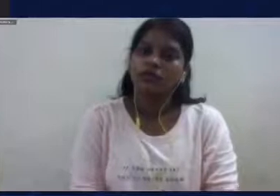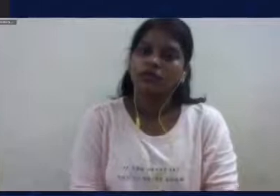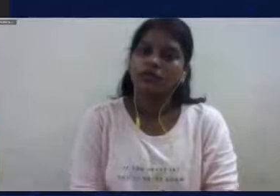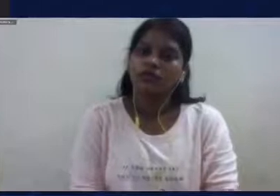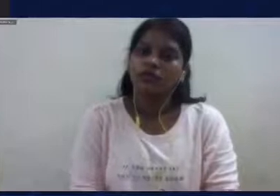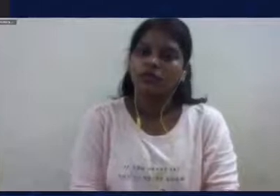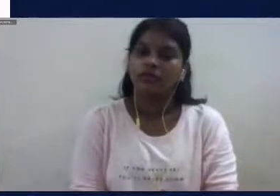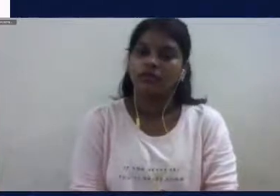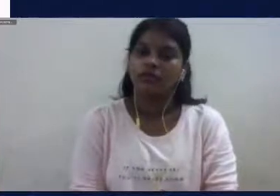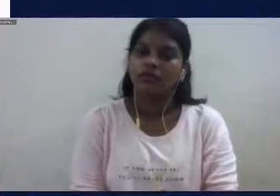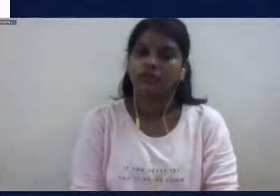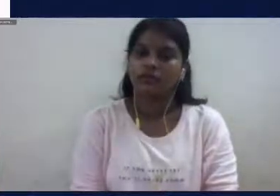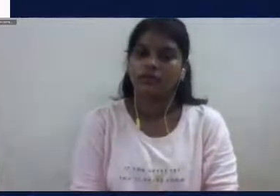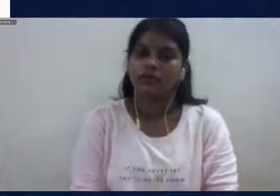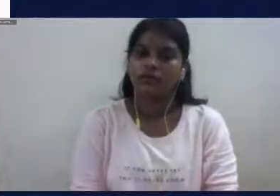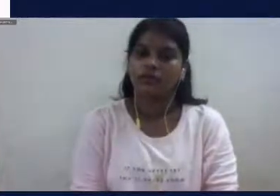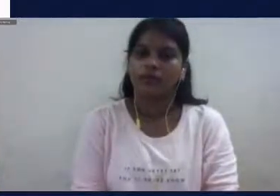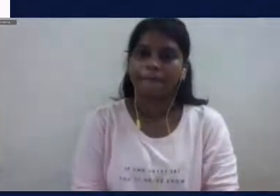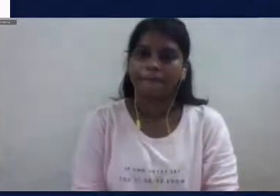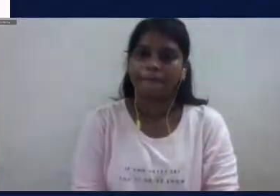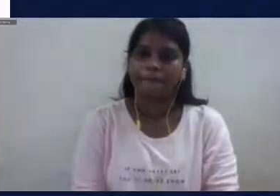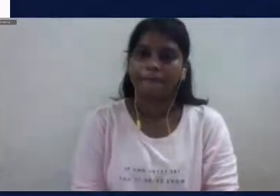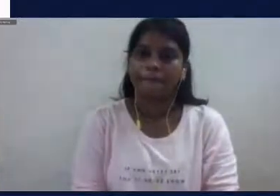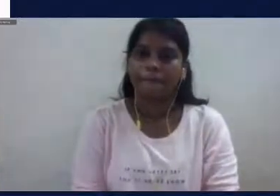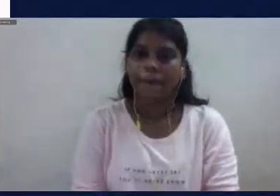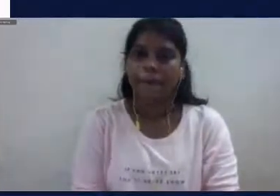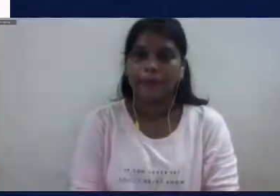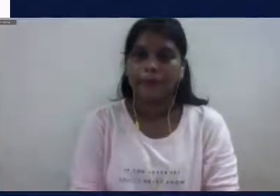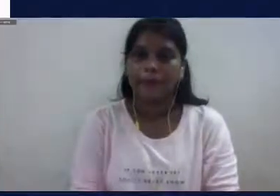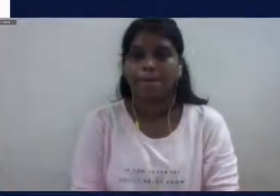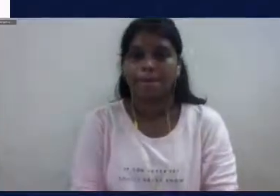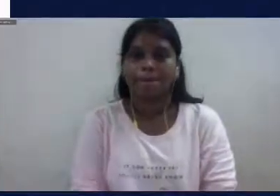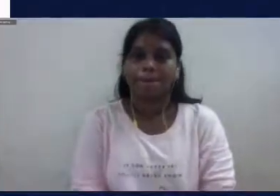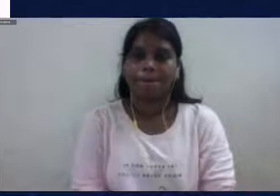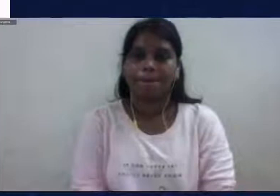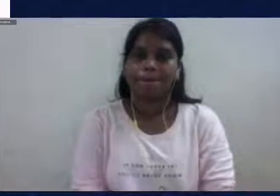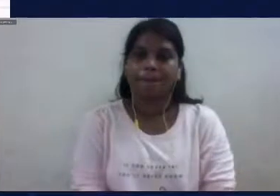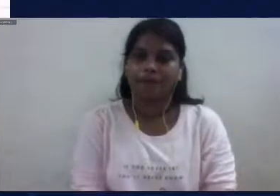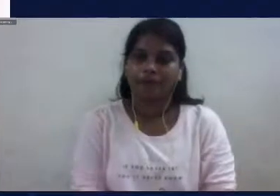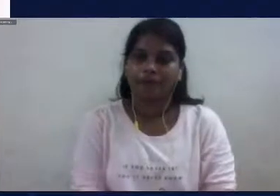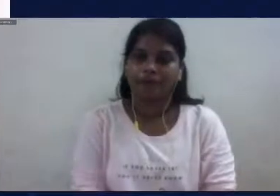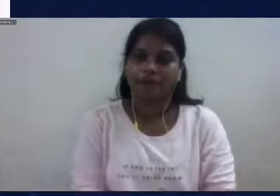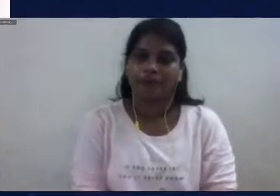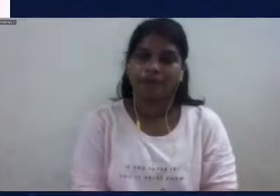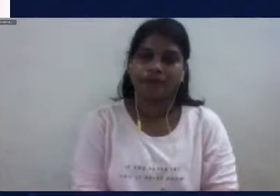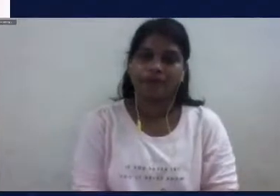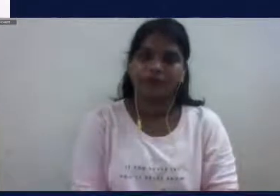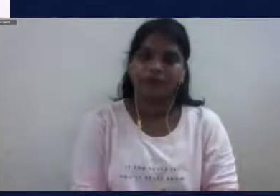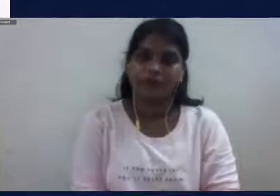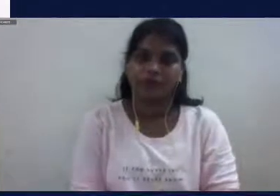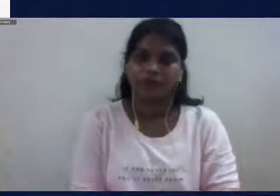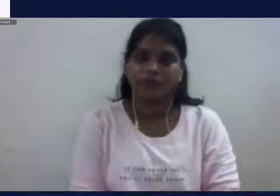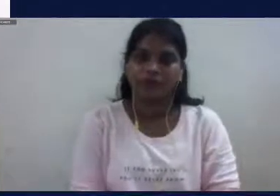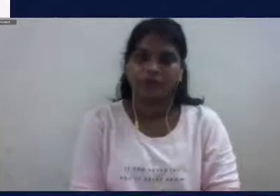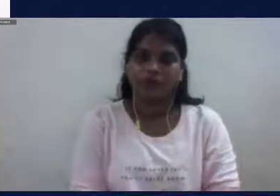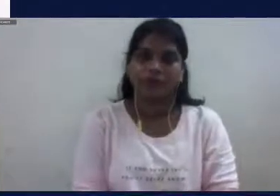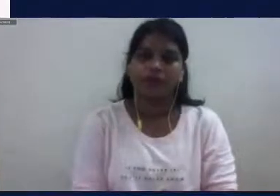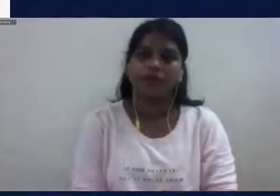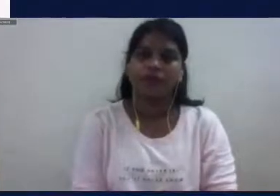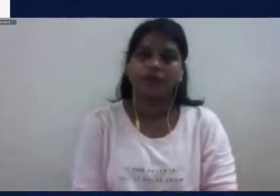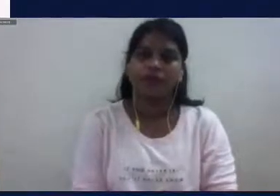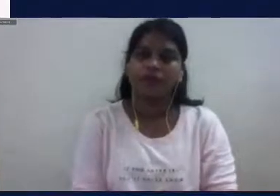us. Hipmunk is a travel website that recognized this, and they let you sort choices by human values. It's not just price